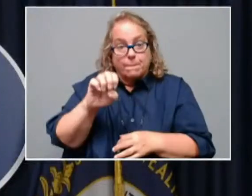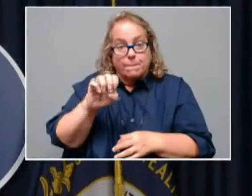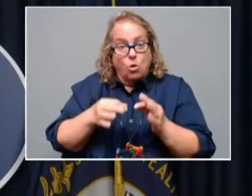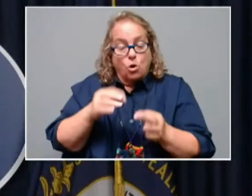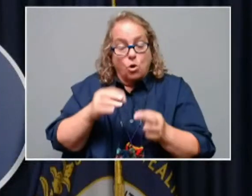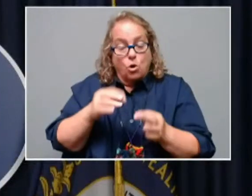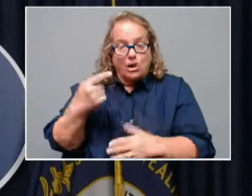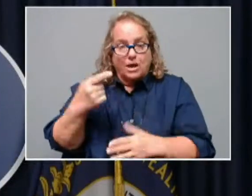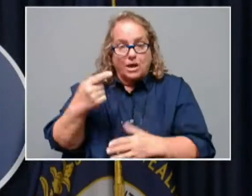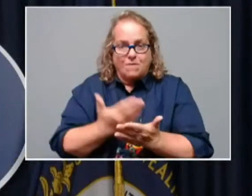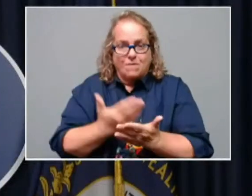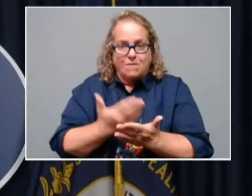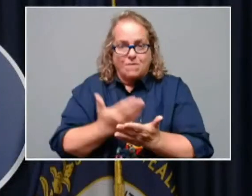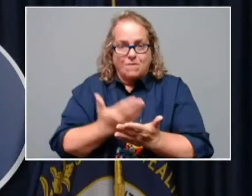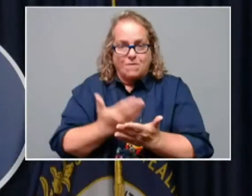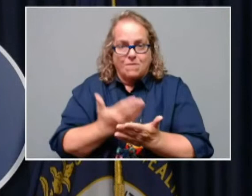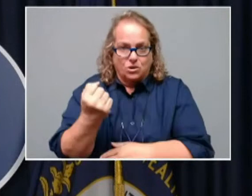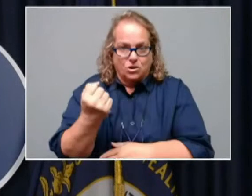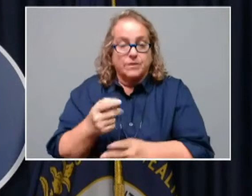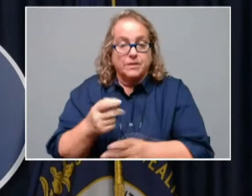part of the question?